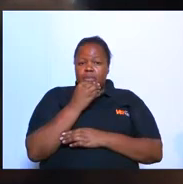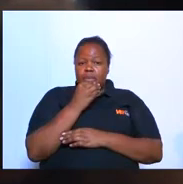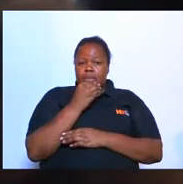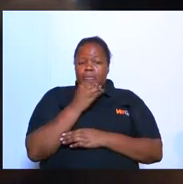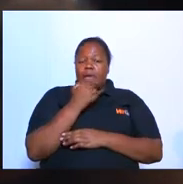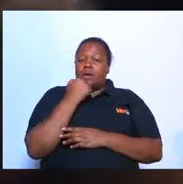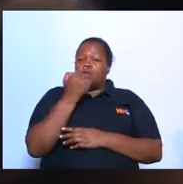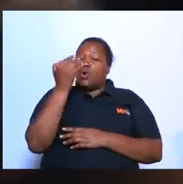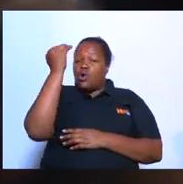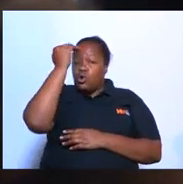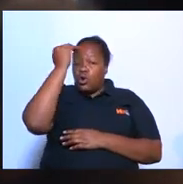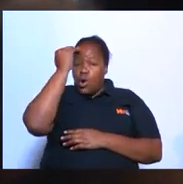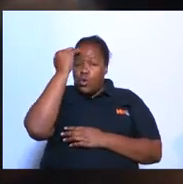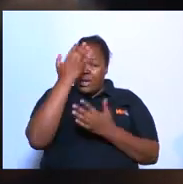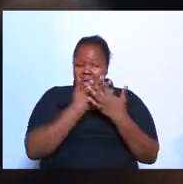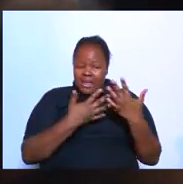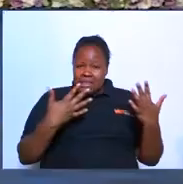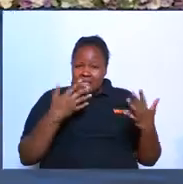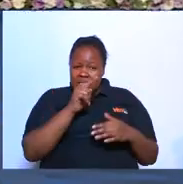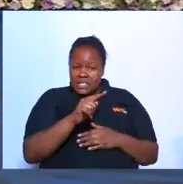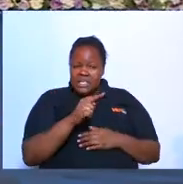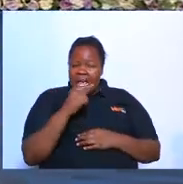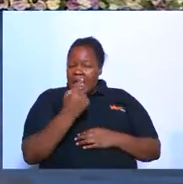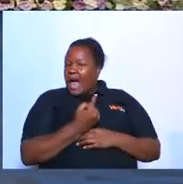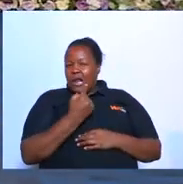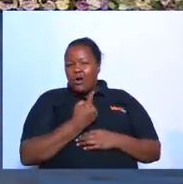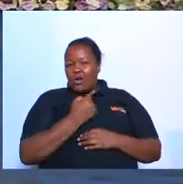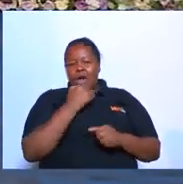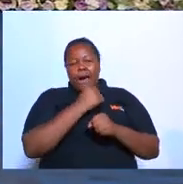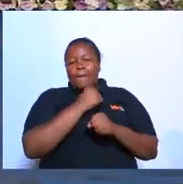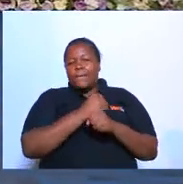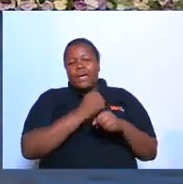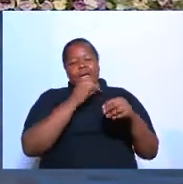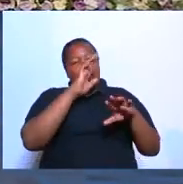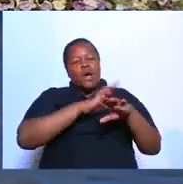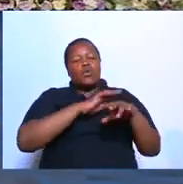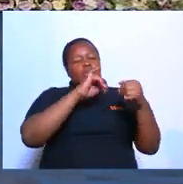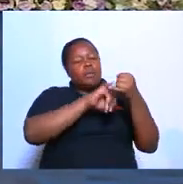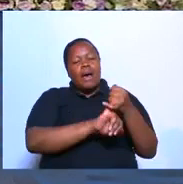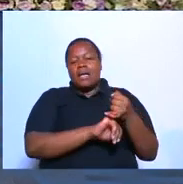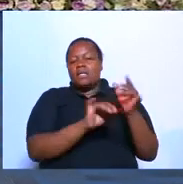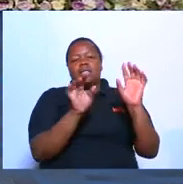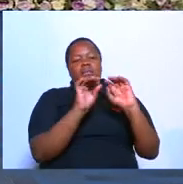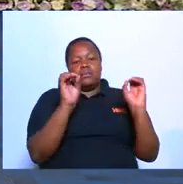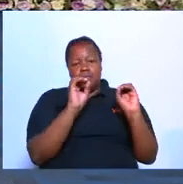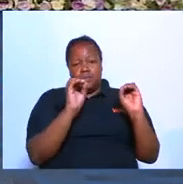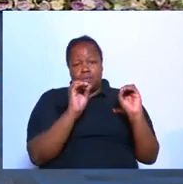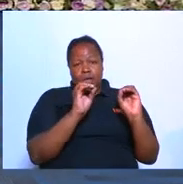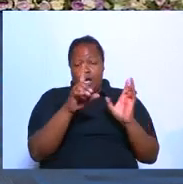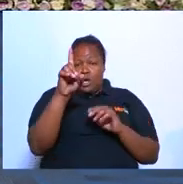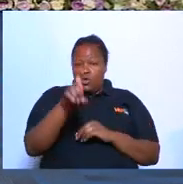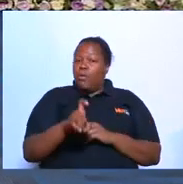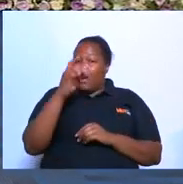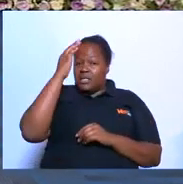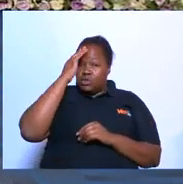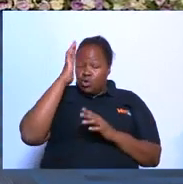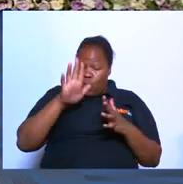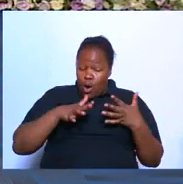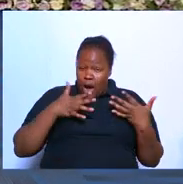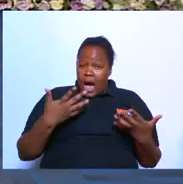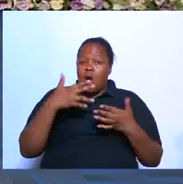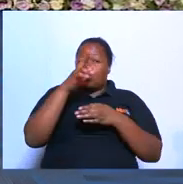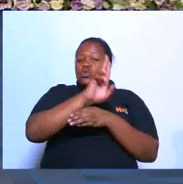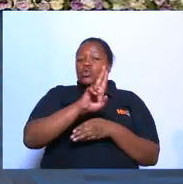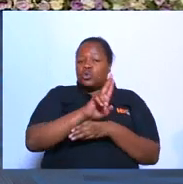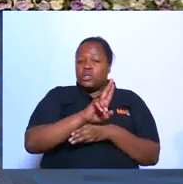so knowing these things alone will not make a good marriage you have to know how to apply them